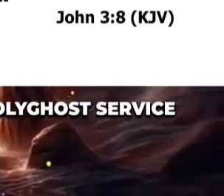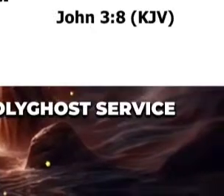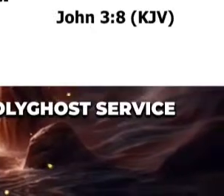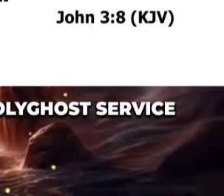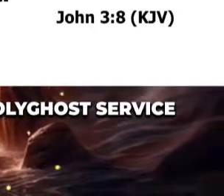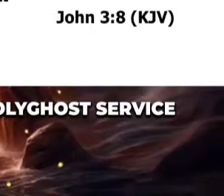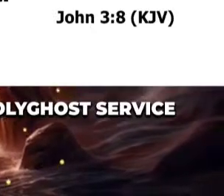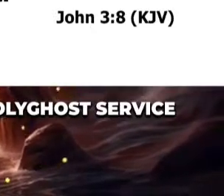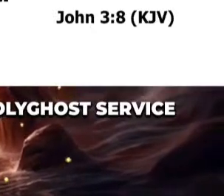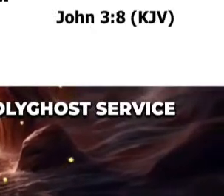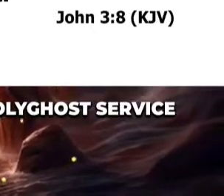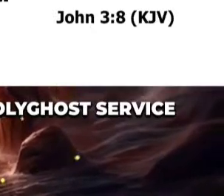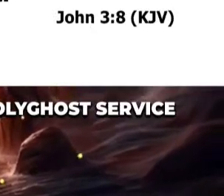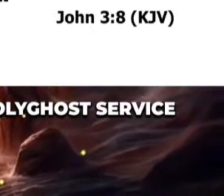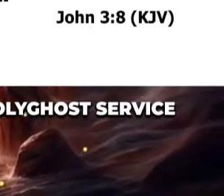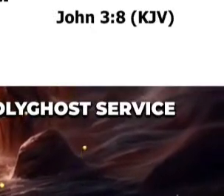born